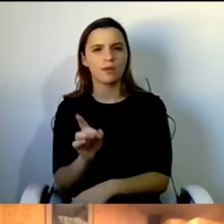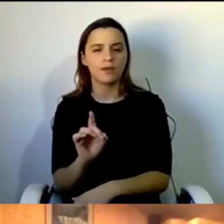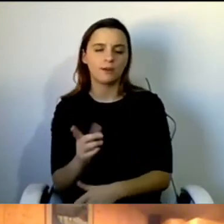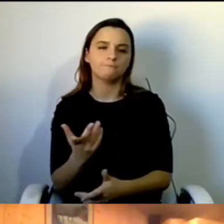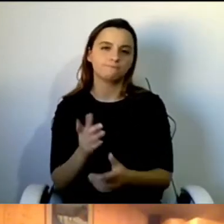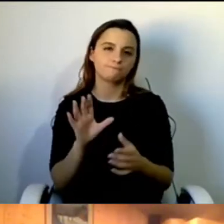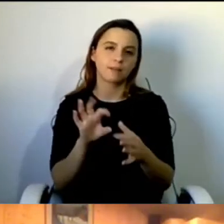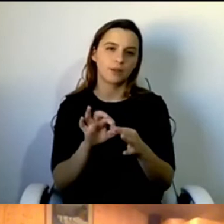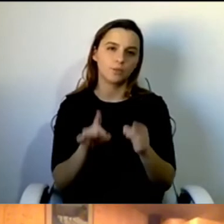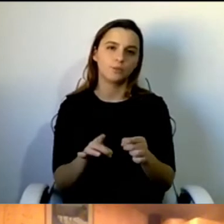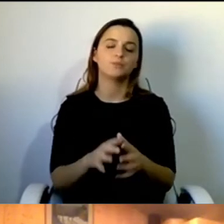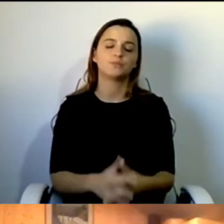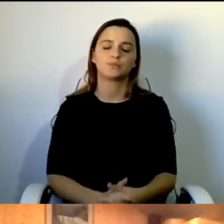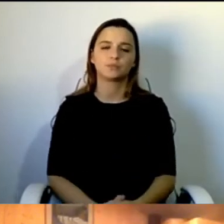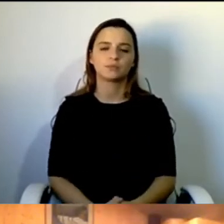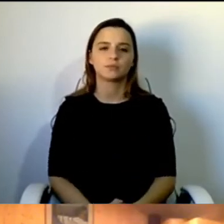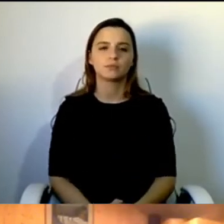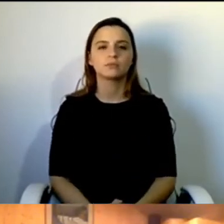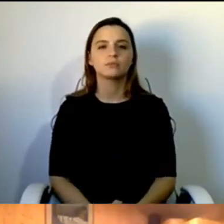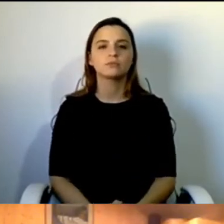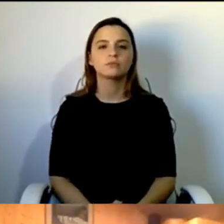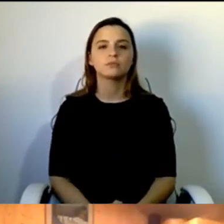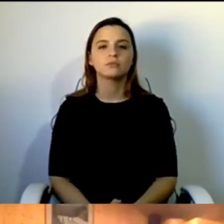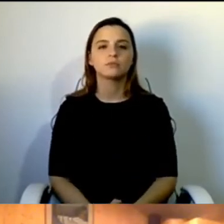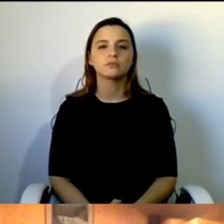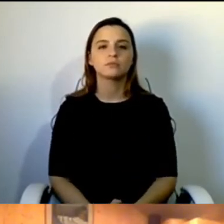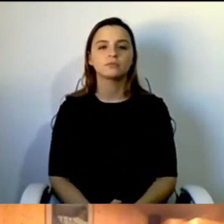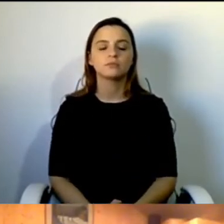I don't know the legislation.